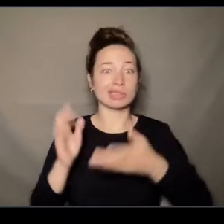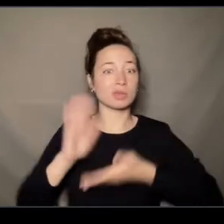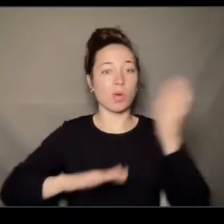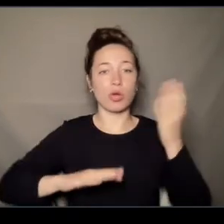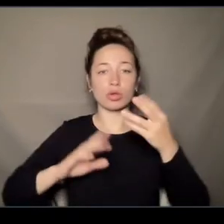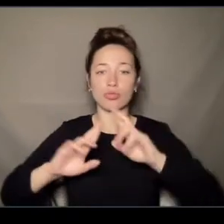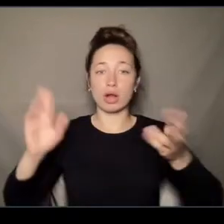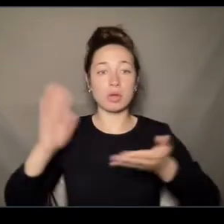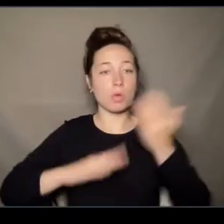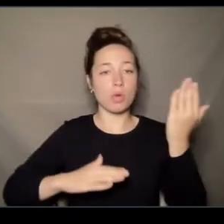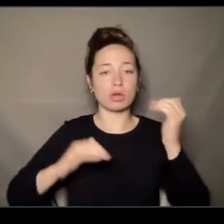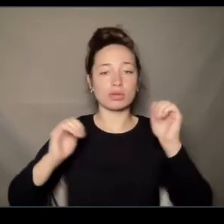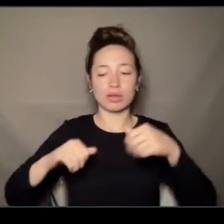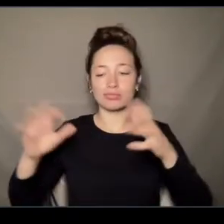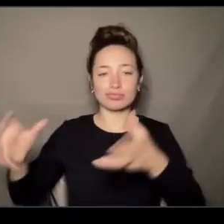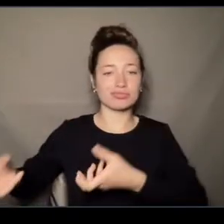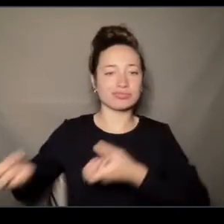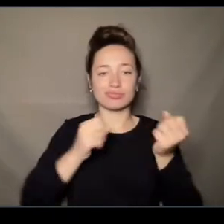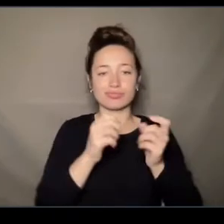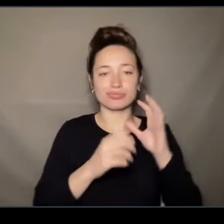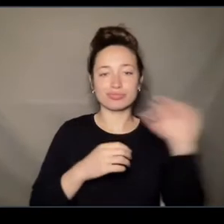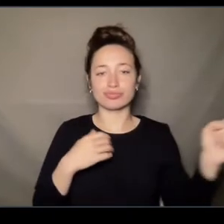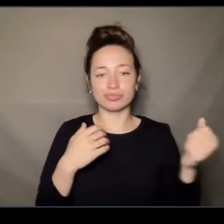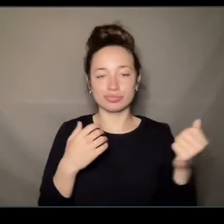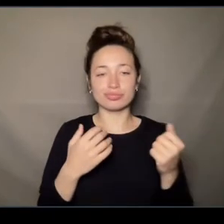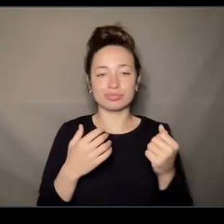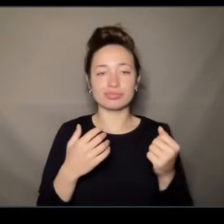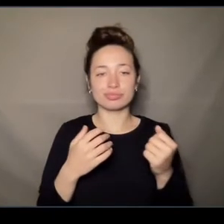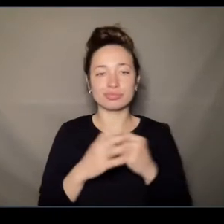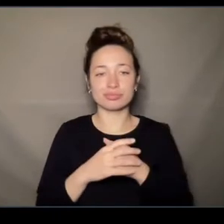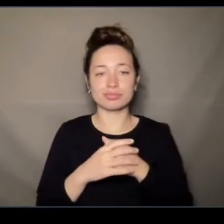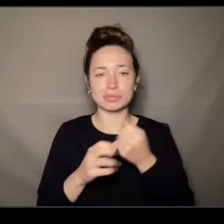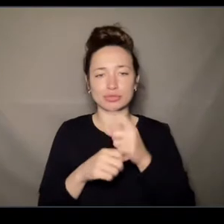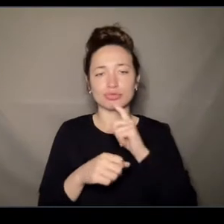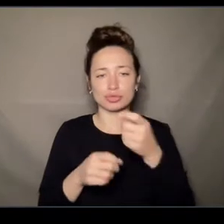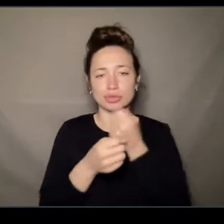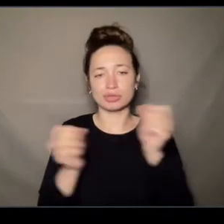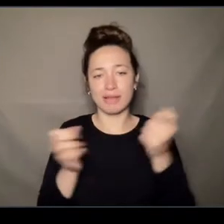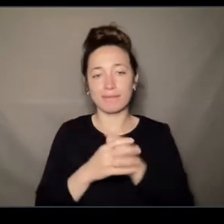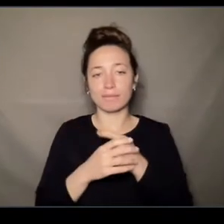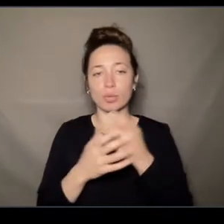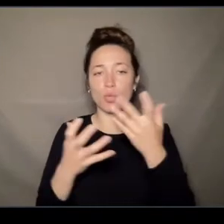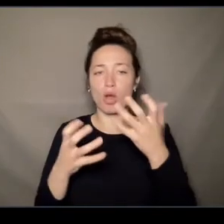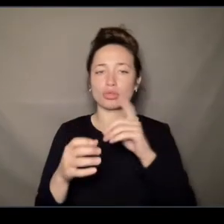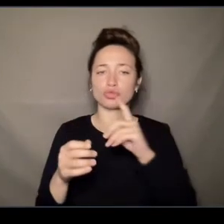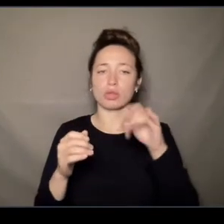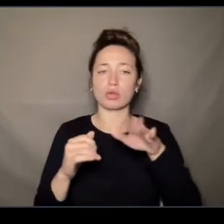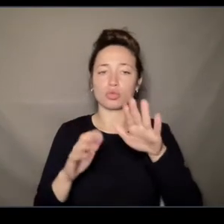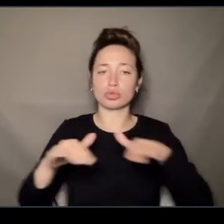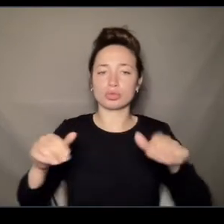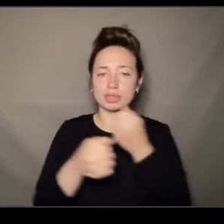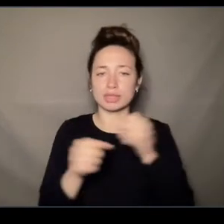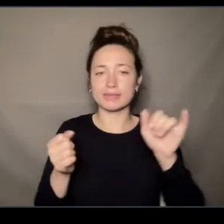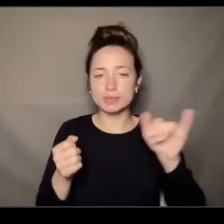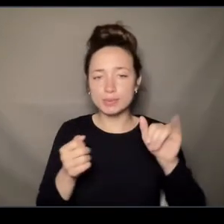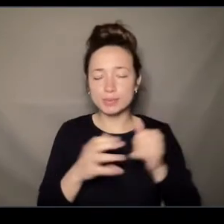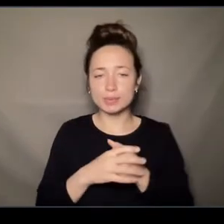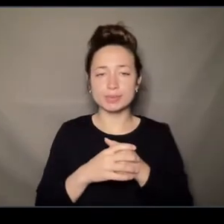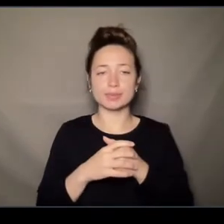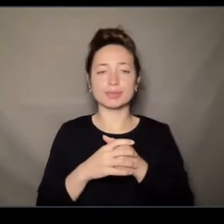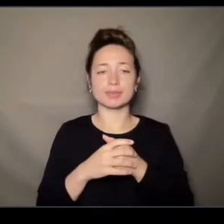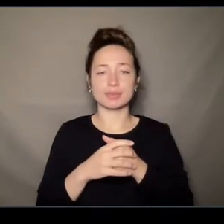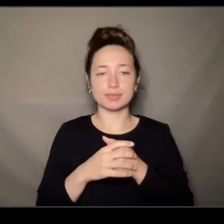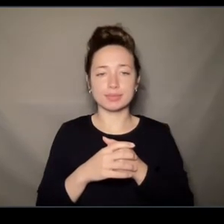go and you're ready to go, you can just grab this and go with you to be sure that you're safe. You want to be sure that